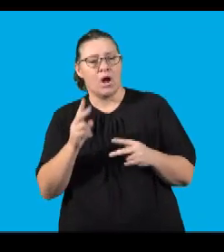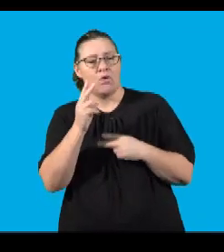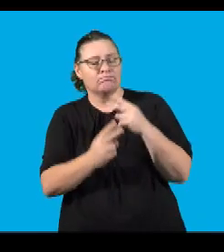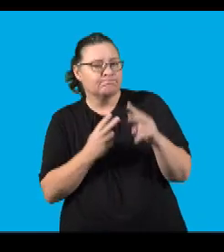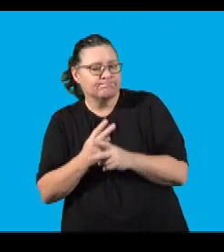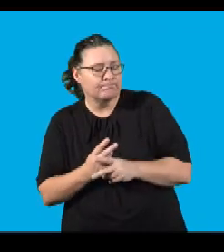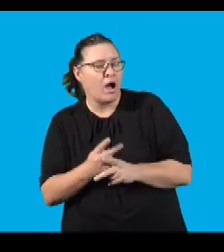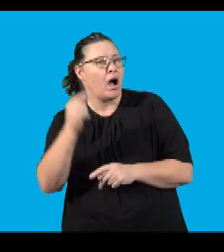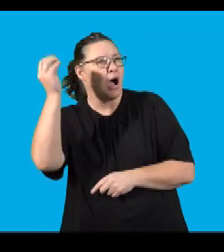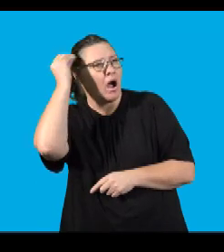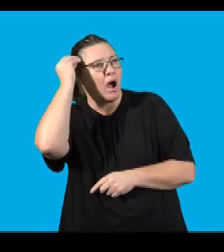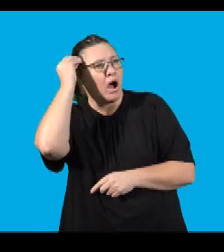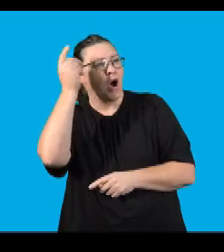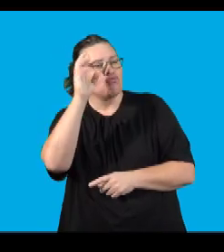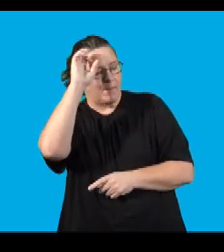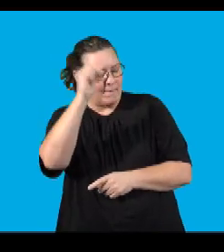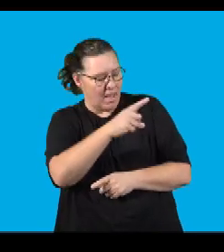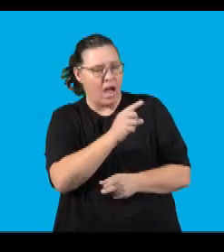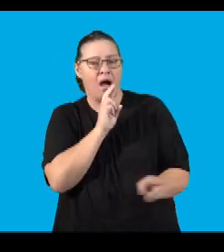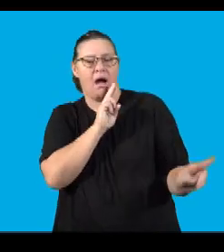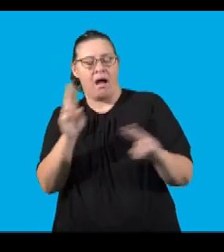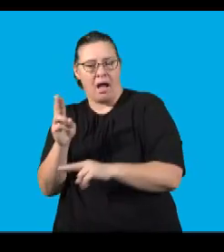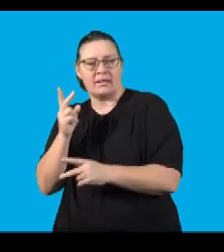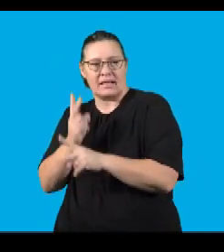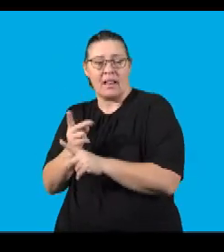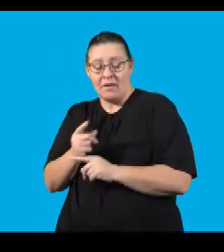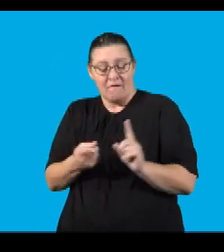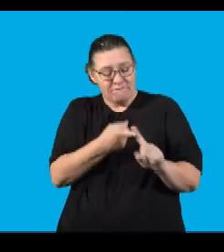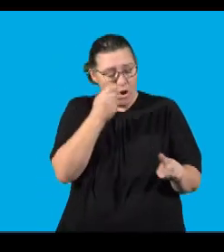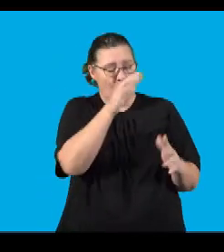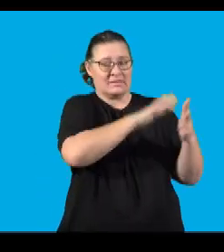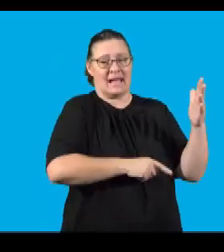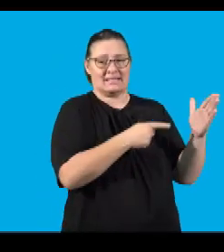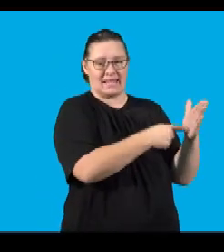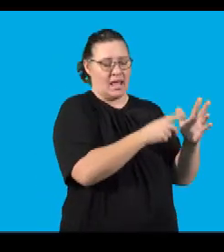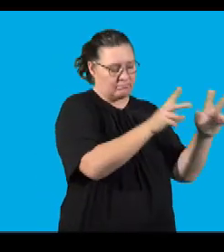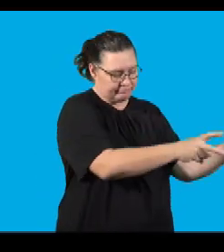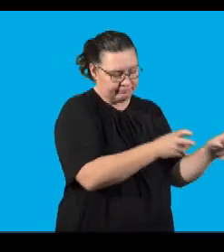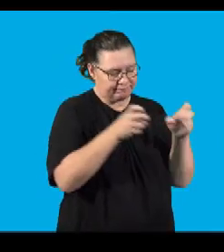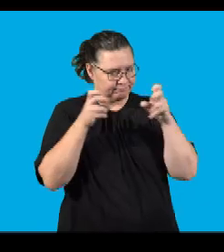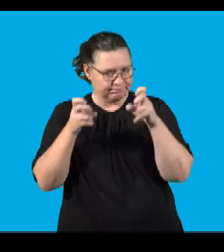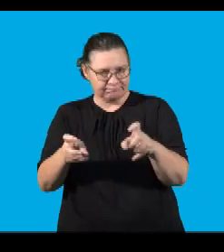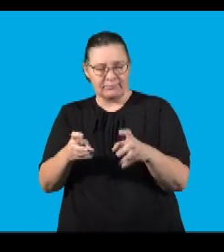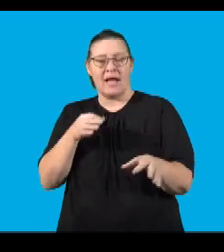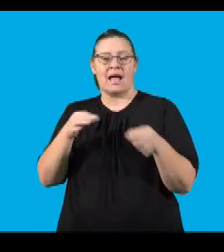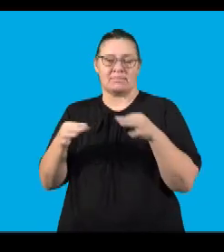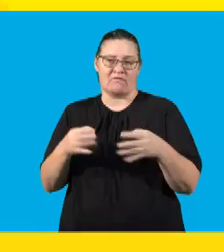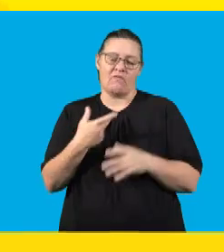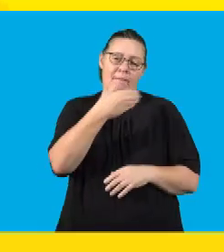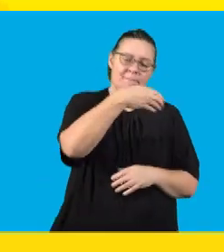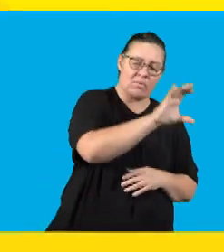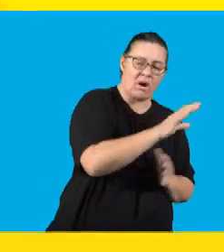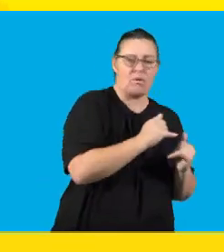reorganization. In these questions, the answers are found directly in the text. You simply use the textual reference, whether